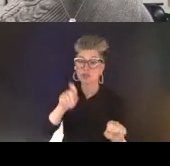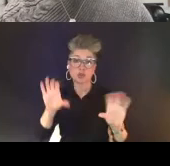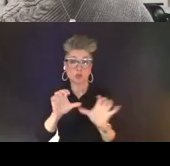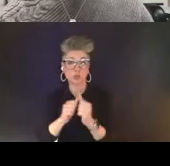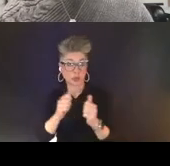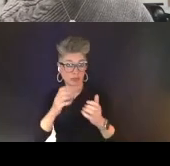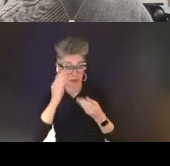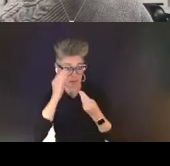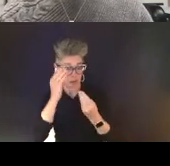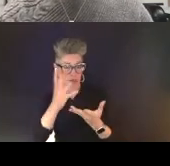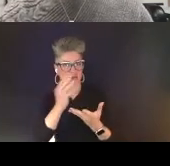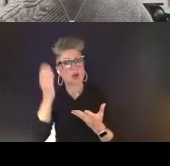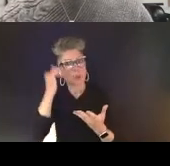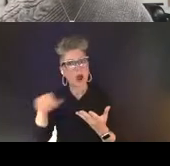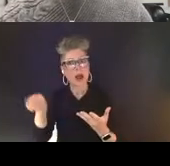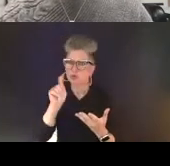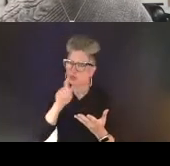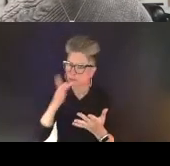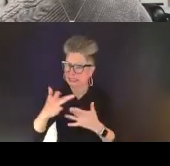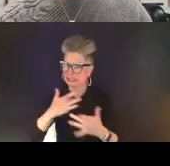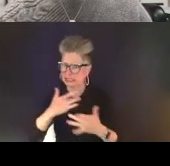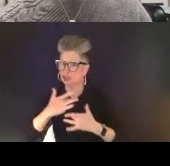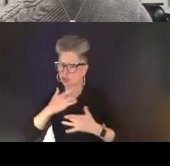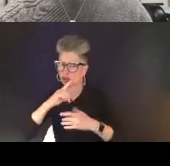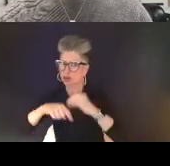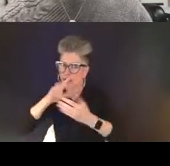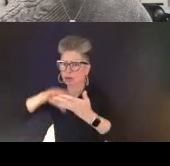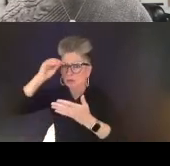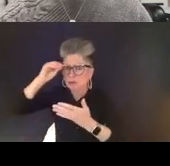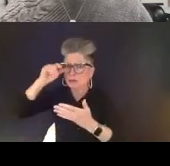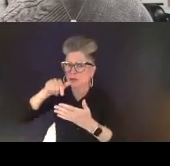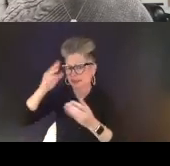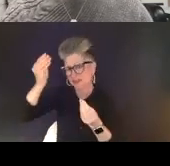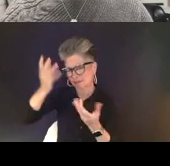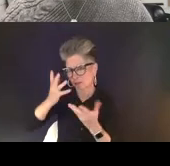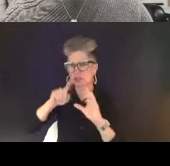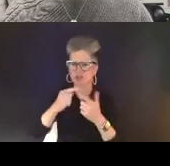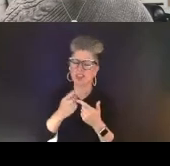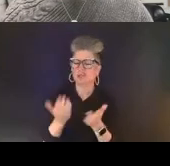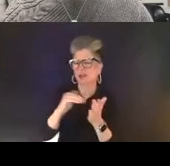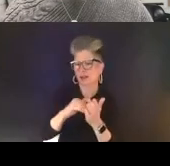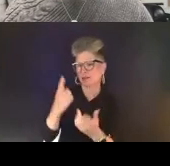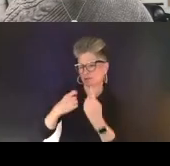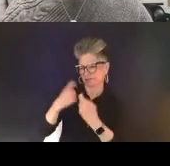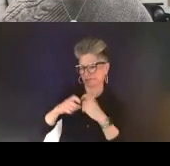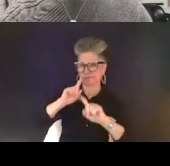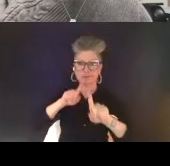very importantly, why you should care about obtaining this information. And then we're going to talk questions and answers and discussion.